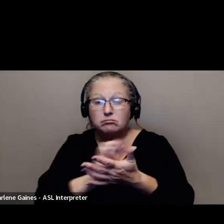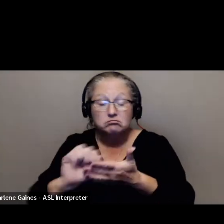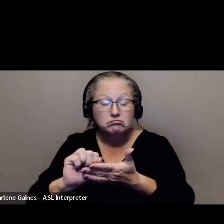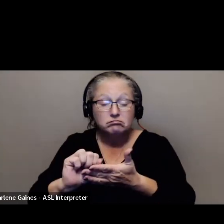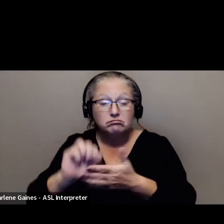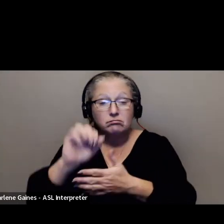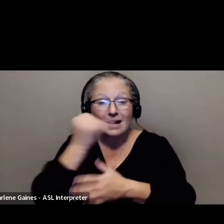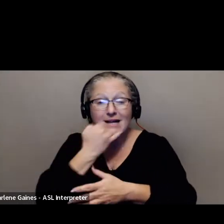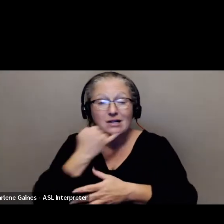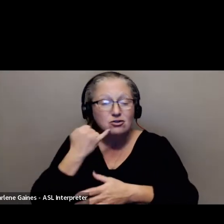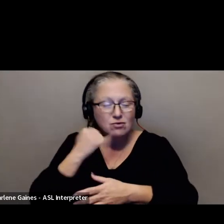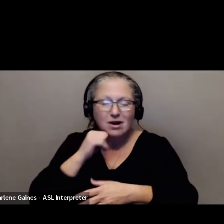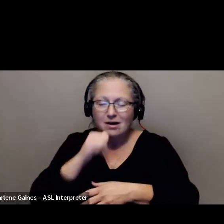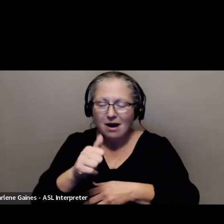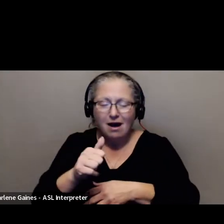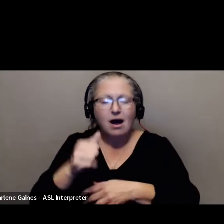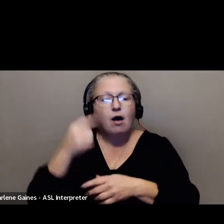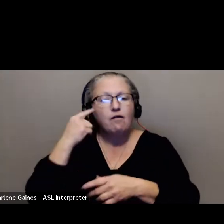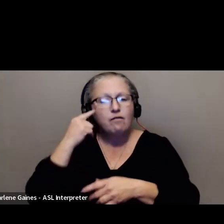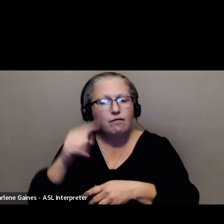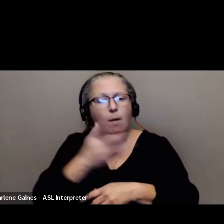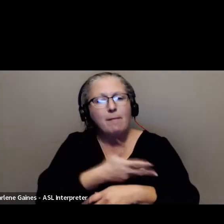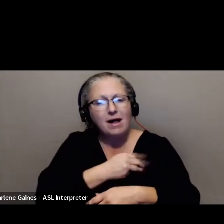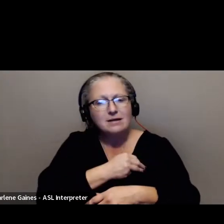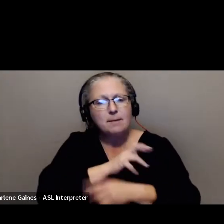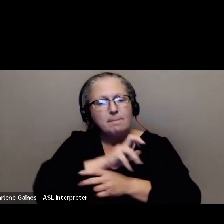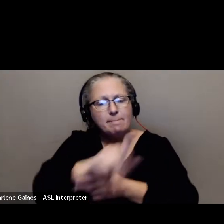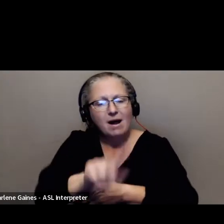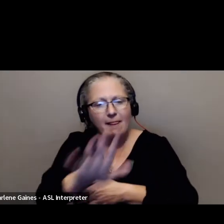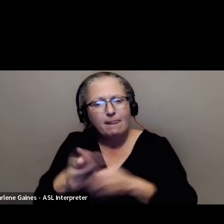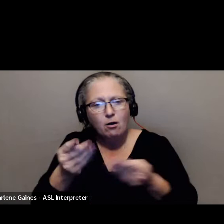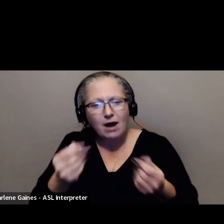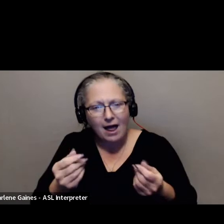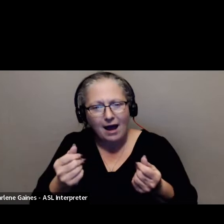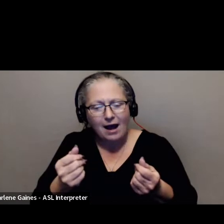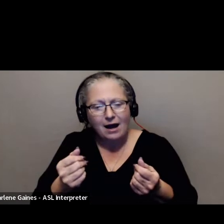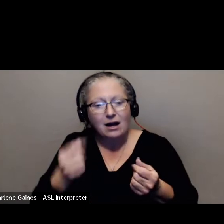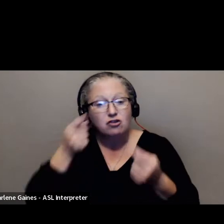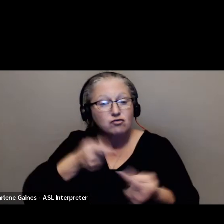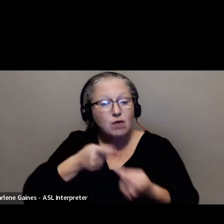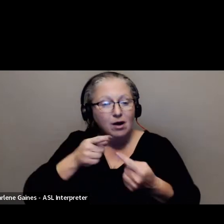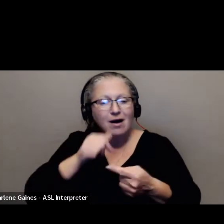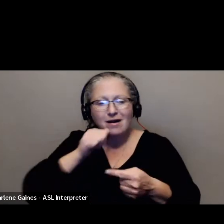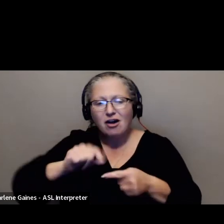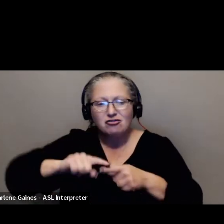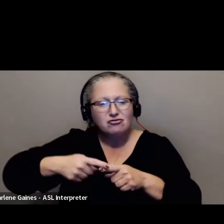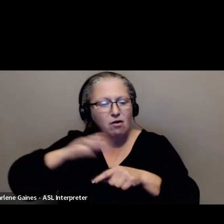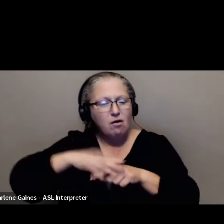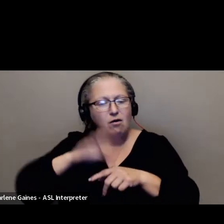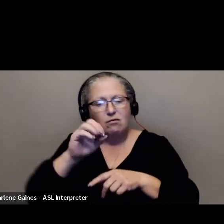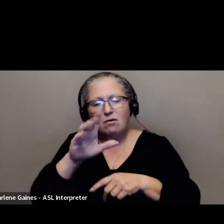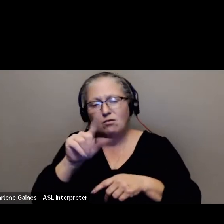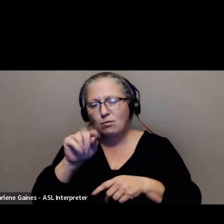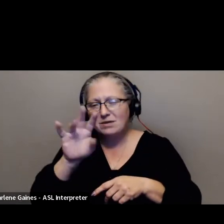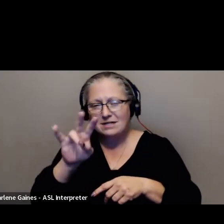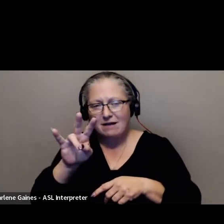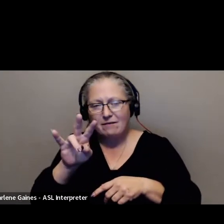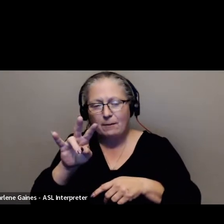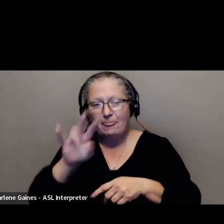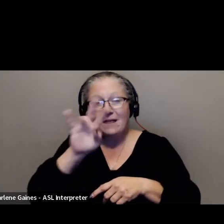map. It's a call for Palestinians to return to their land. This struggle did not start on October 7th. It's